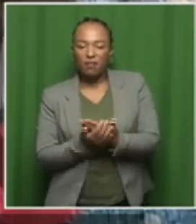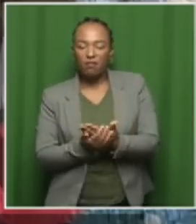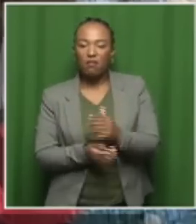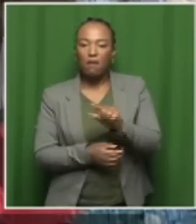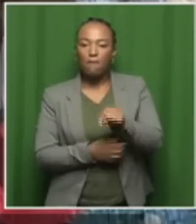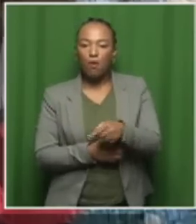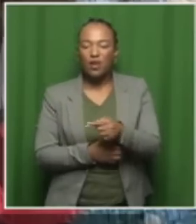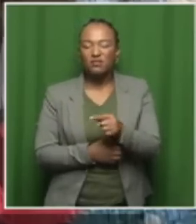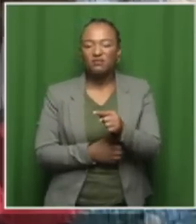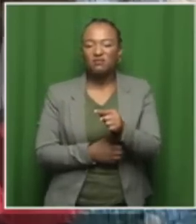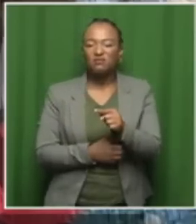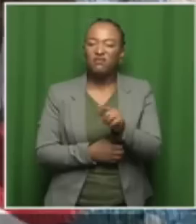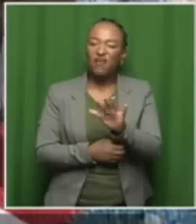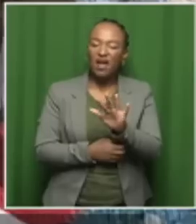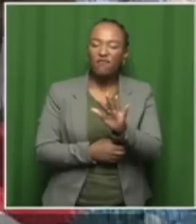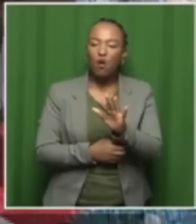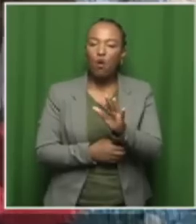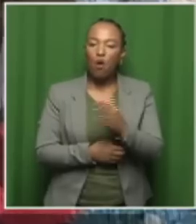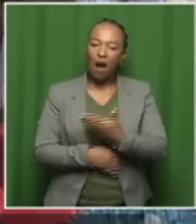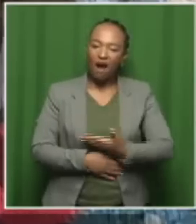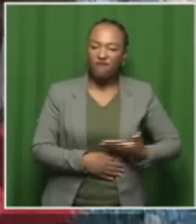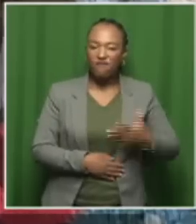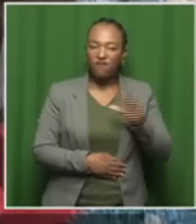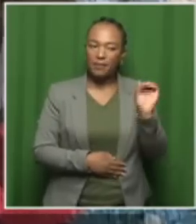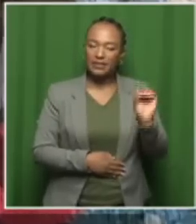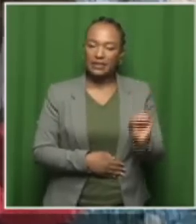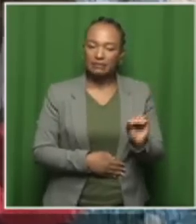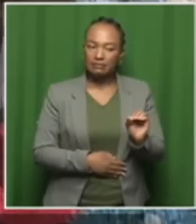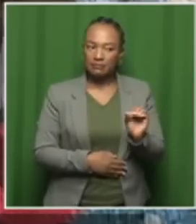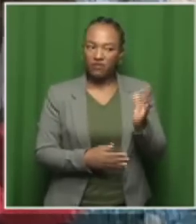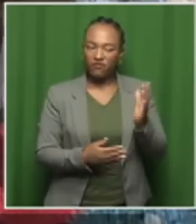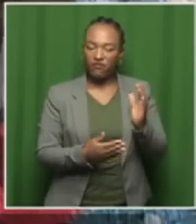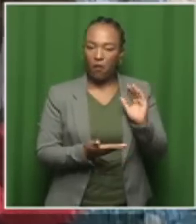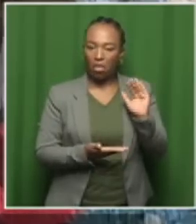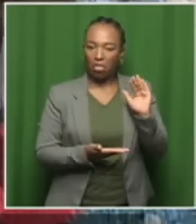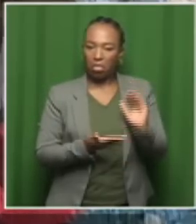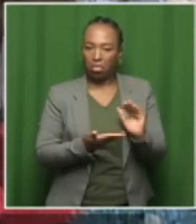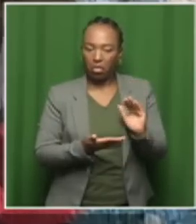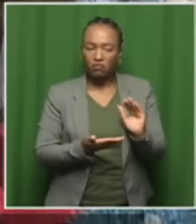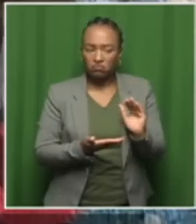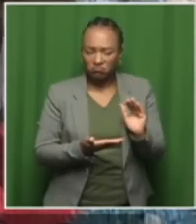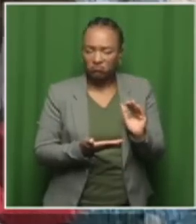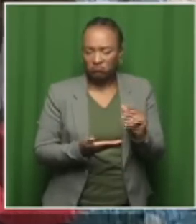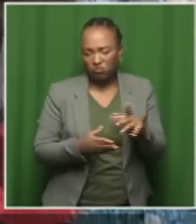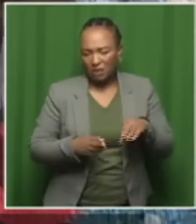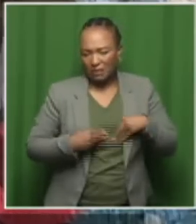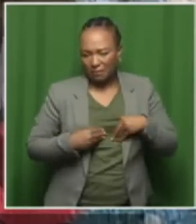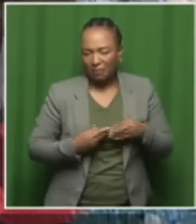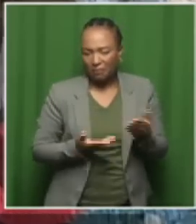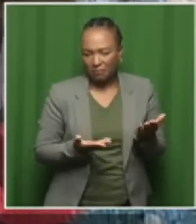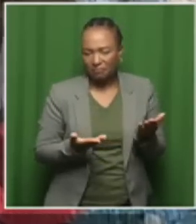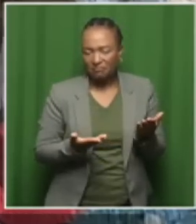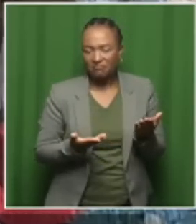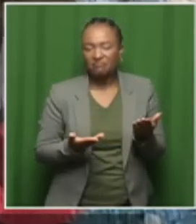rates going forward, but that's, to be welcomed. And on top of that,